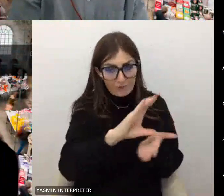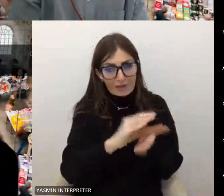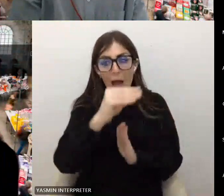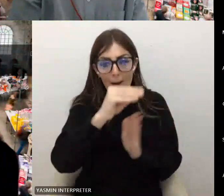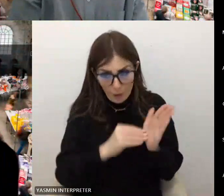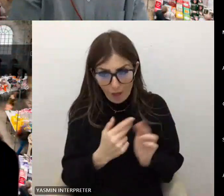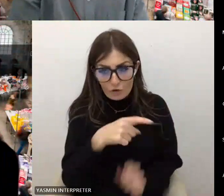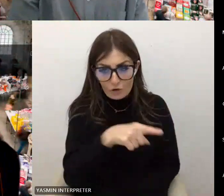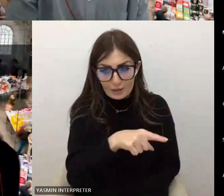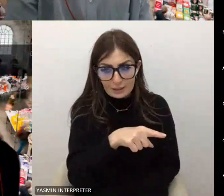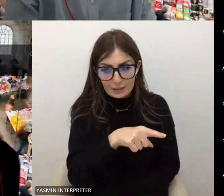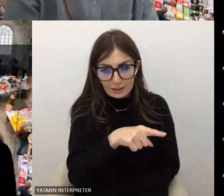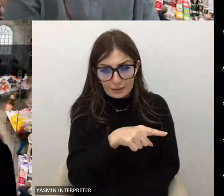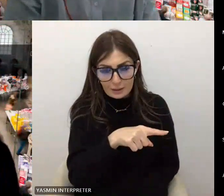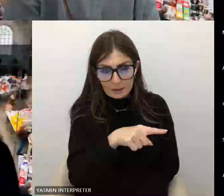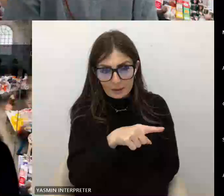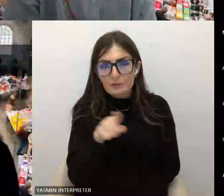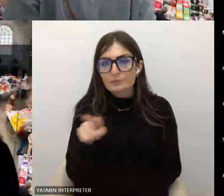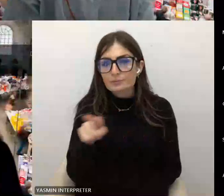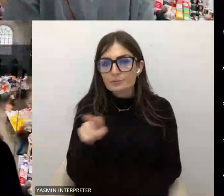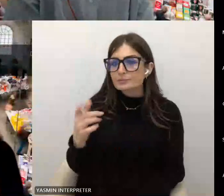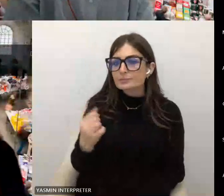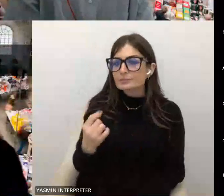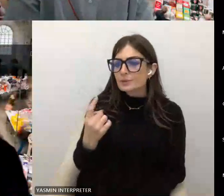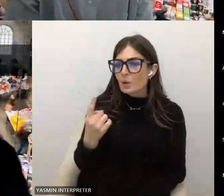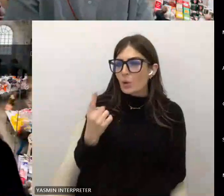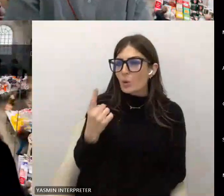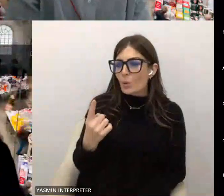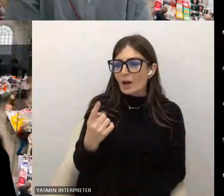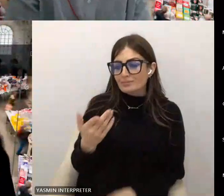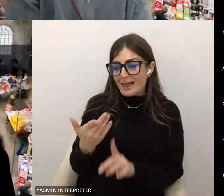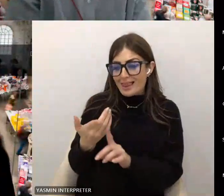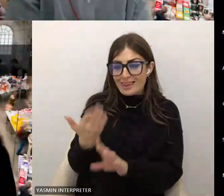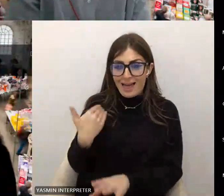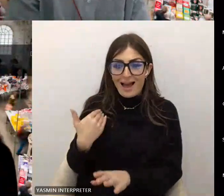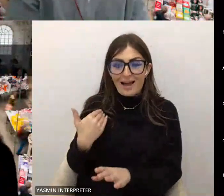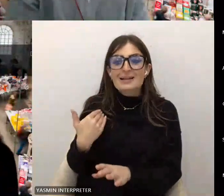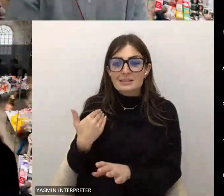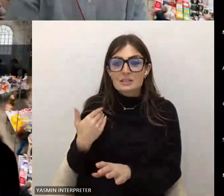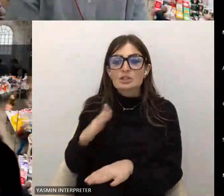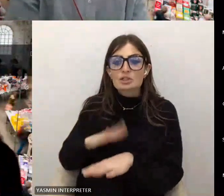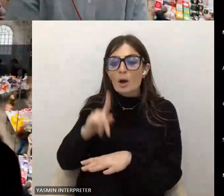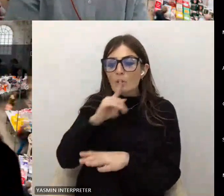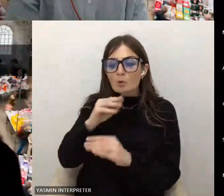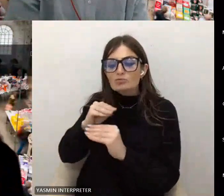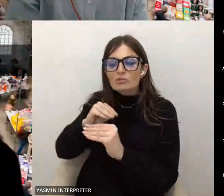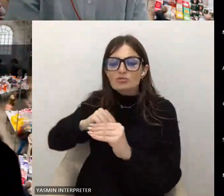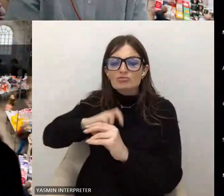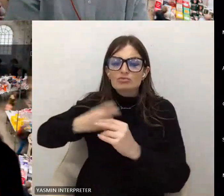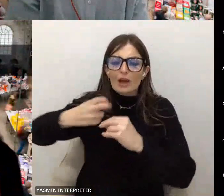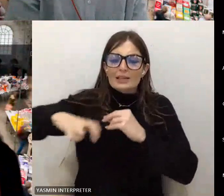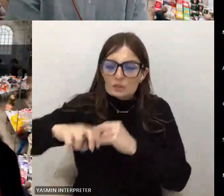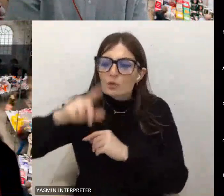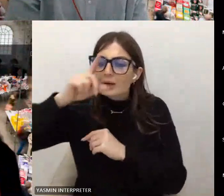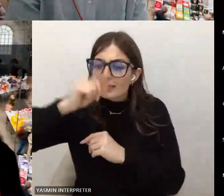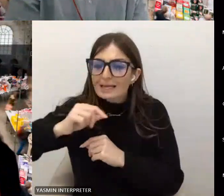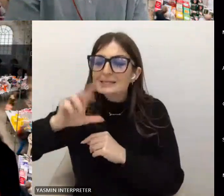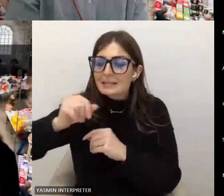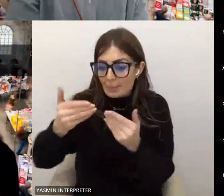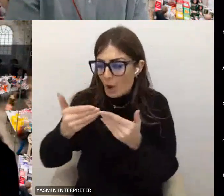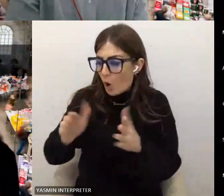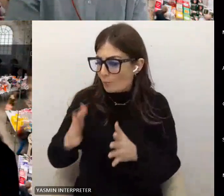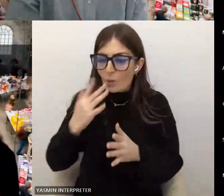funding? We have that one last round of annual funding, which is transitional, which will be opening